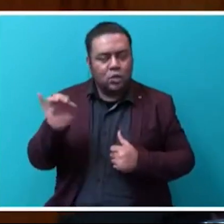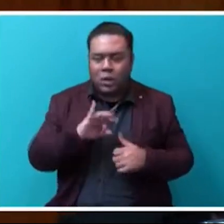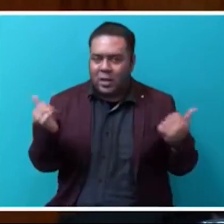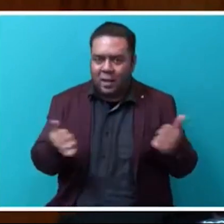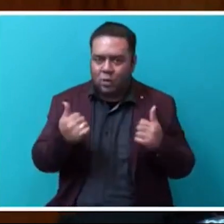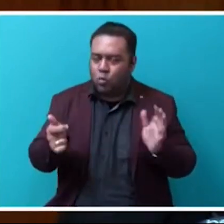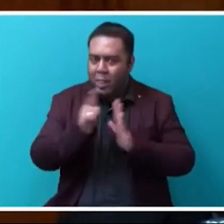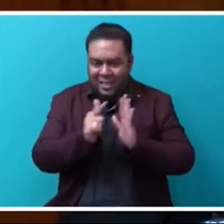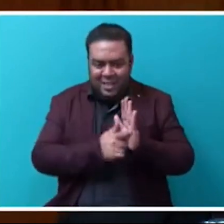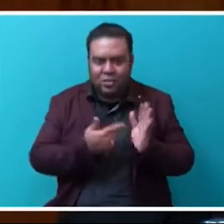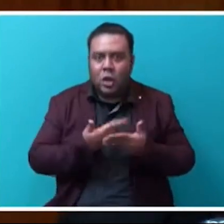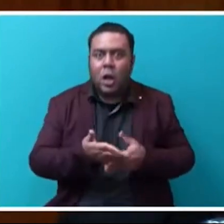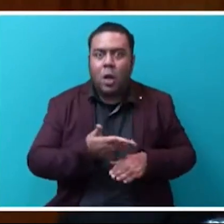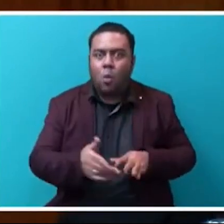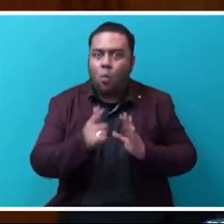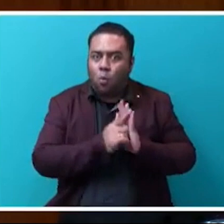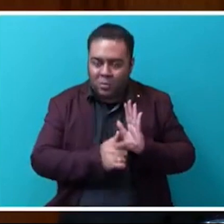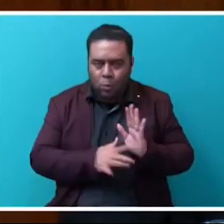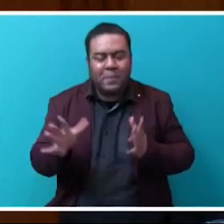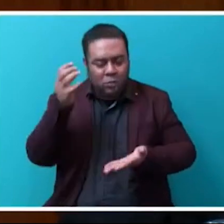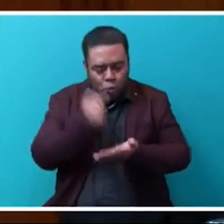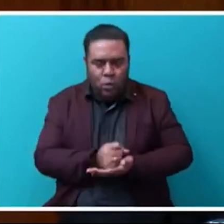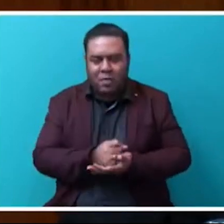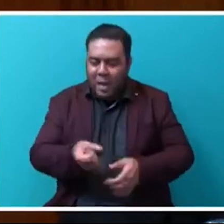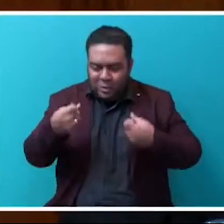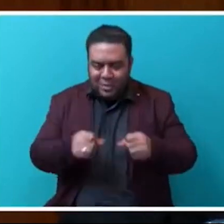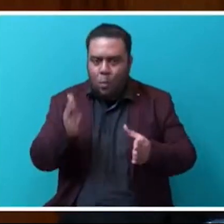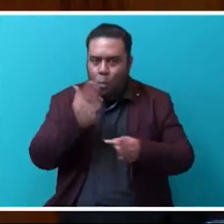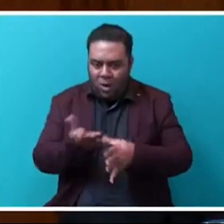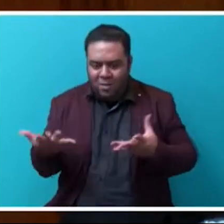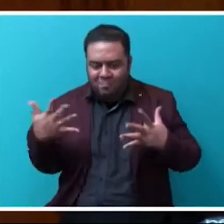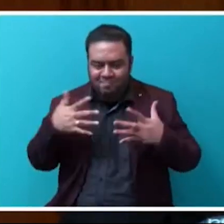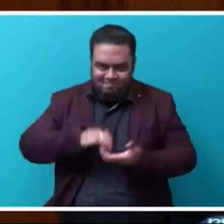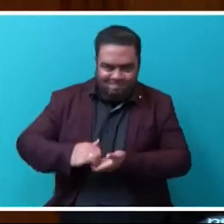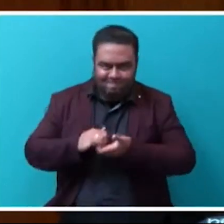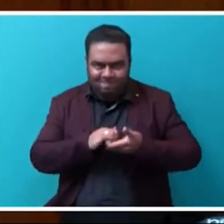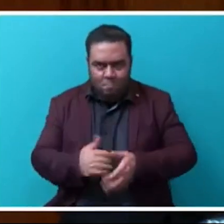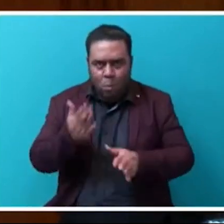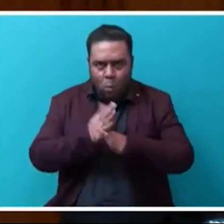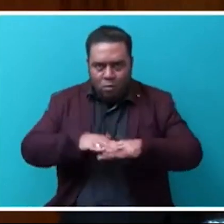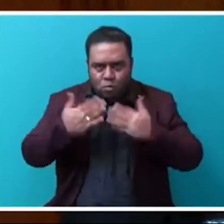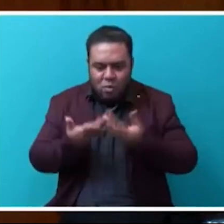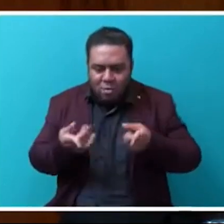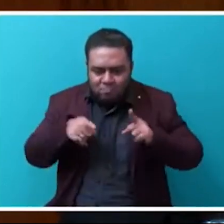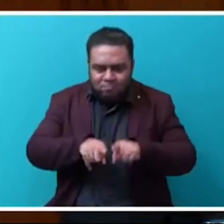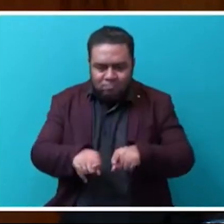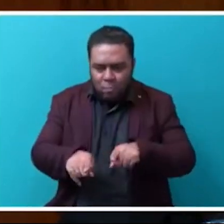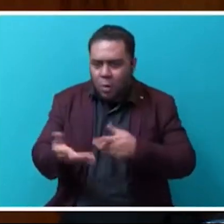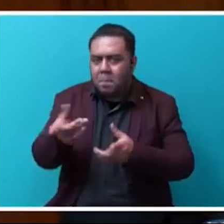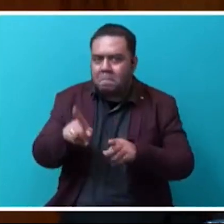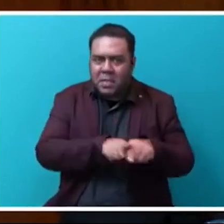pass legislation. We must ensure that our systems work together seamlessly. This means collaborating